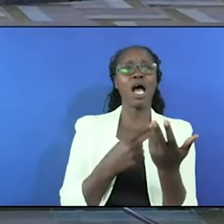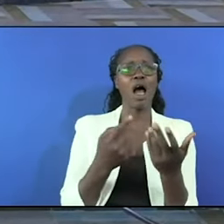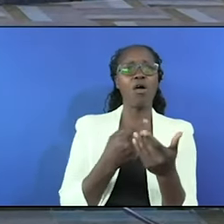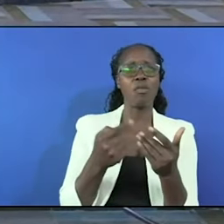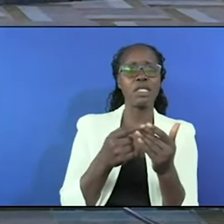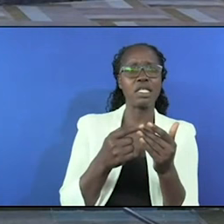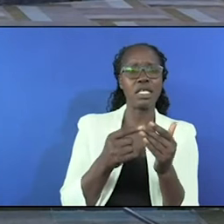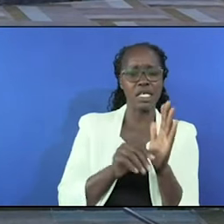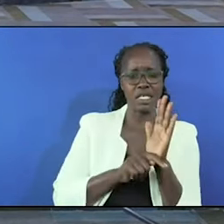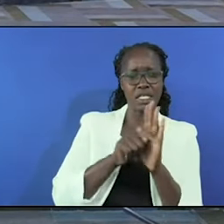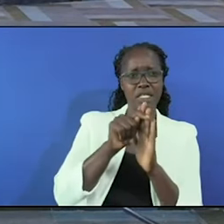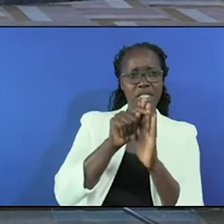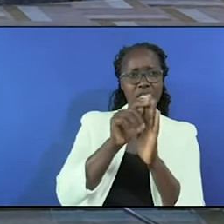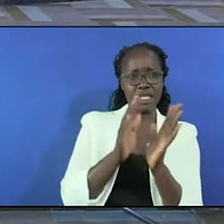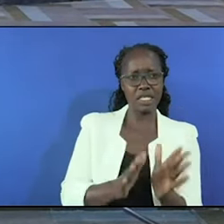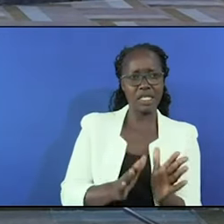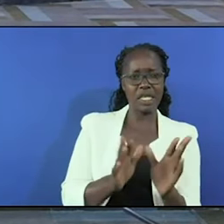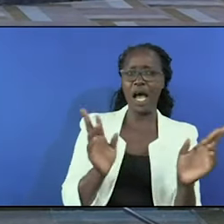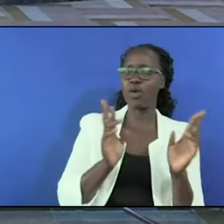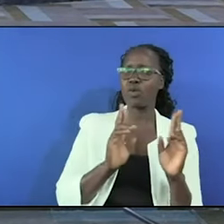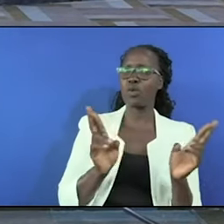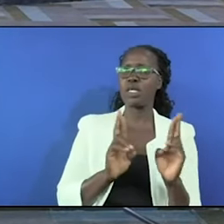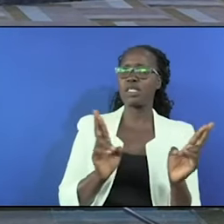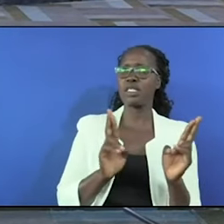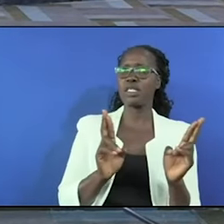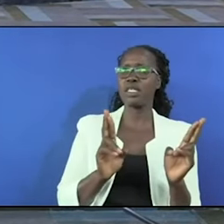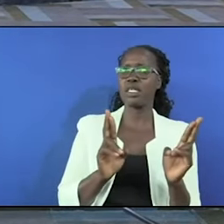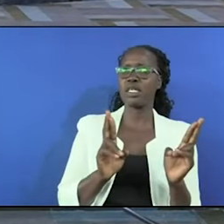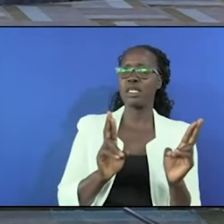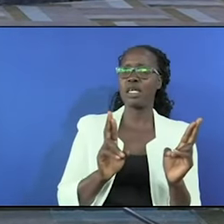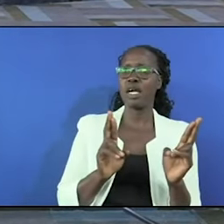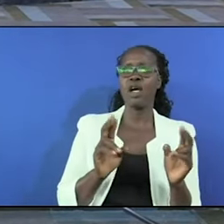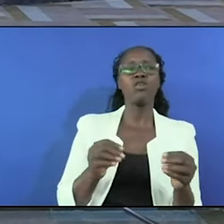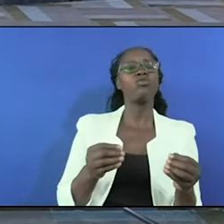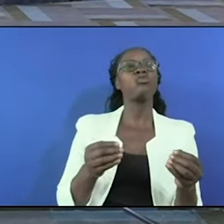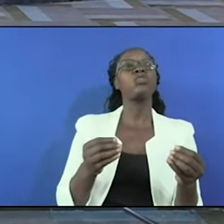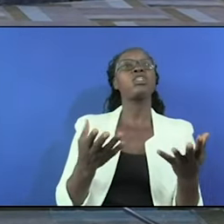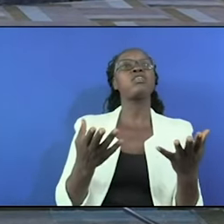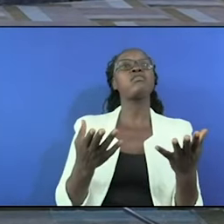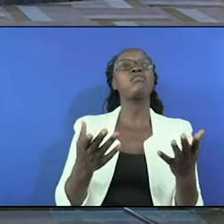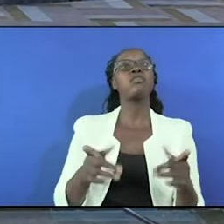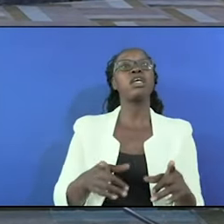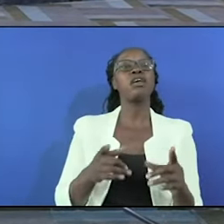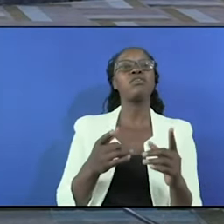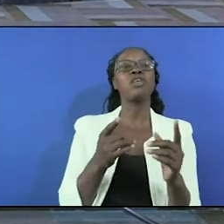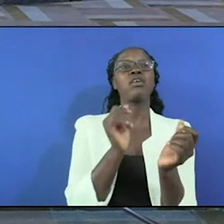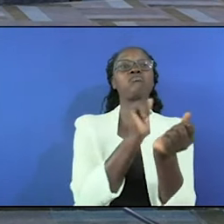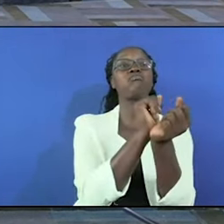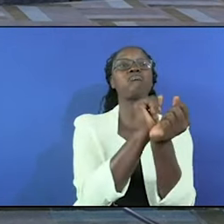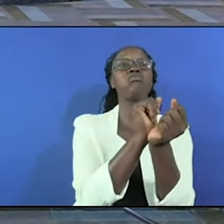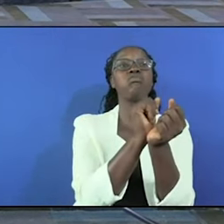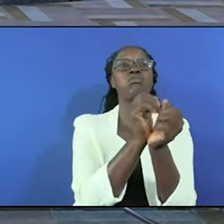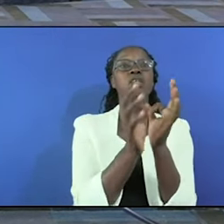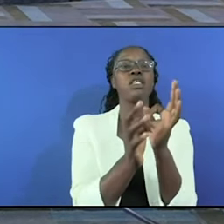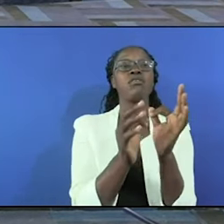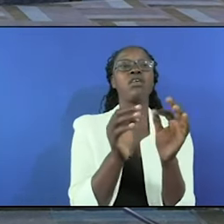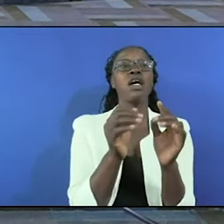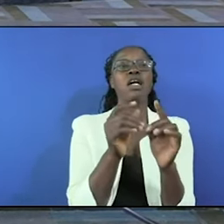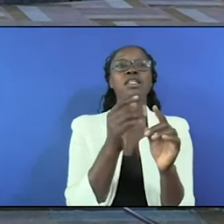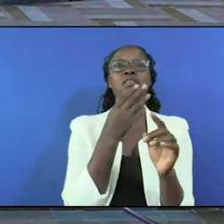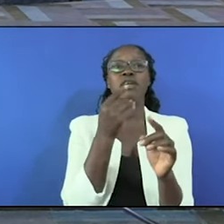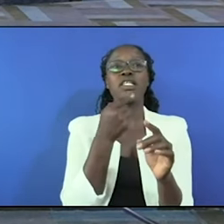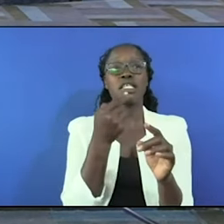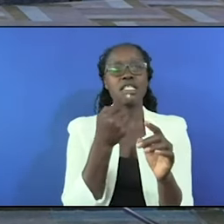here are willing to obey their parents? Let me see their hands. Even when the parent is saying,